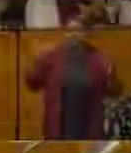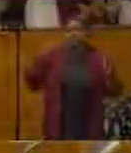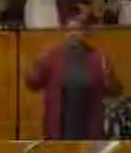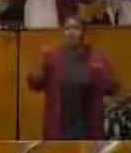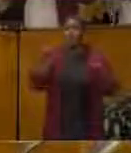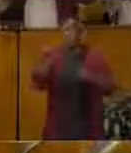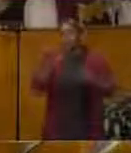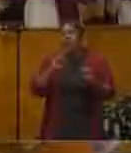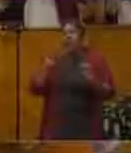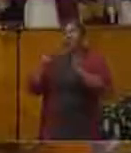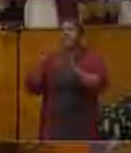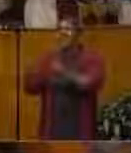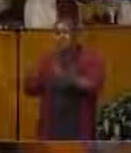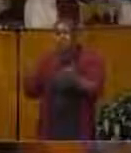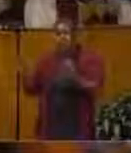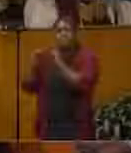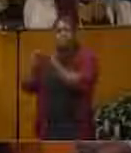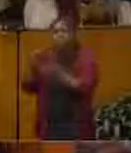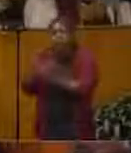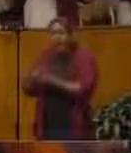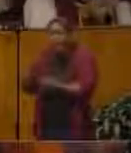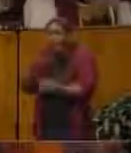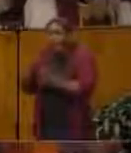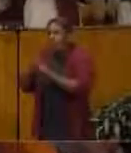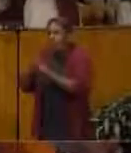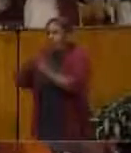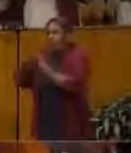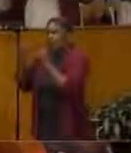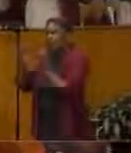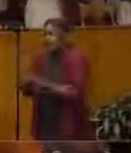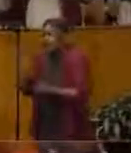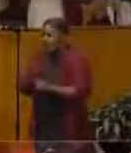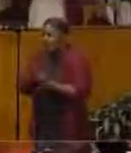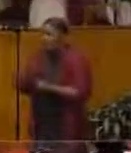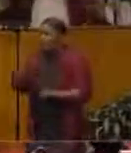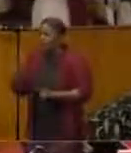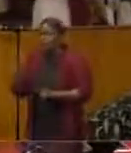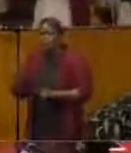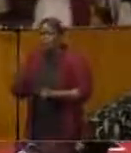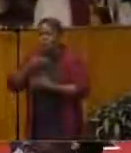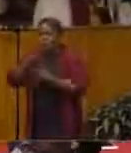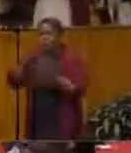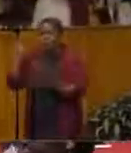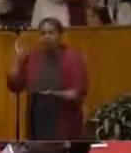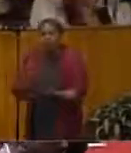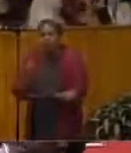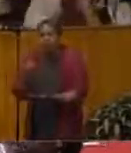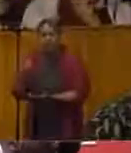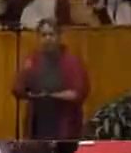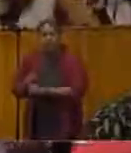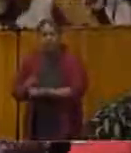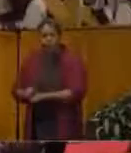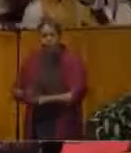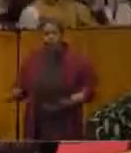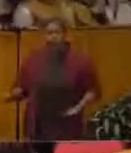You give more to organizations that do less.